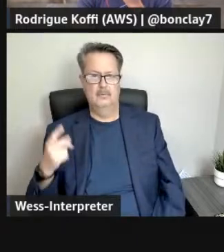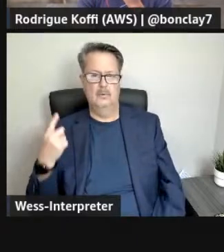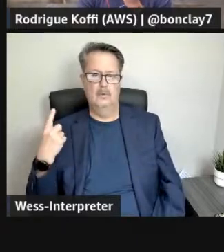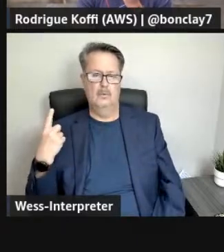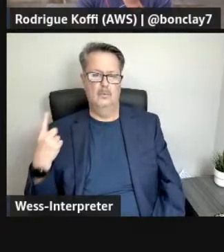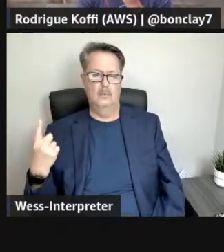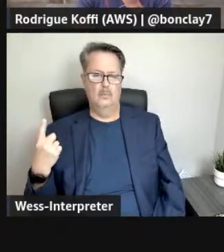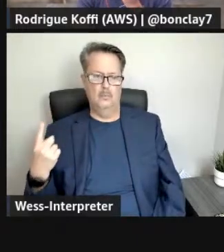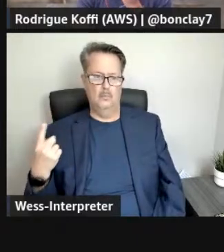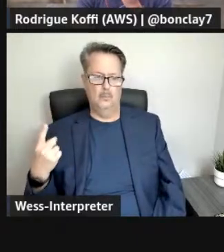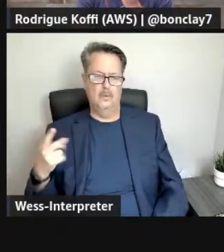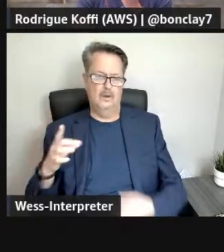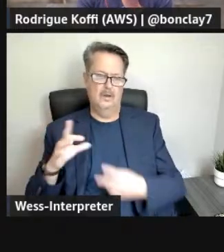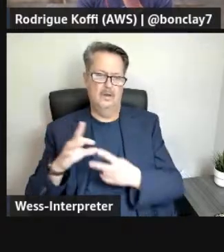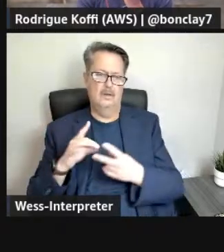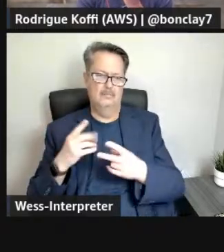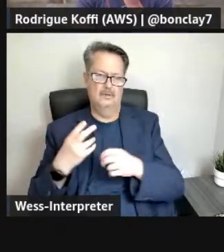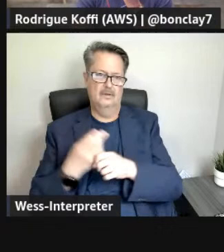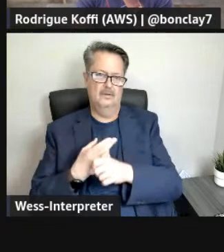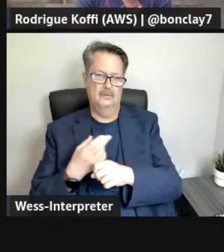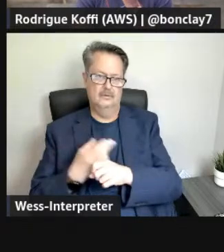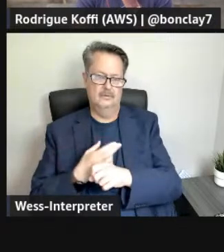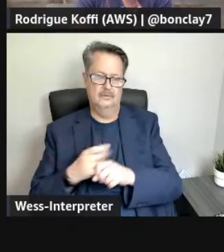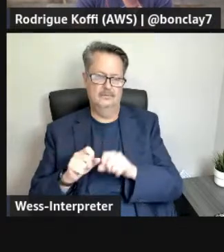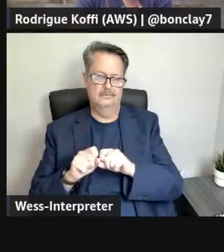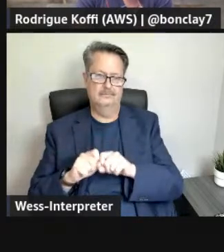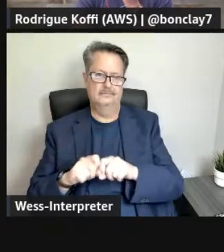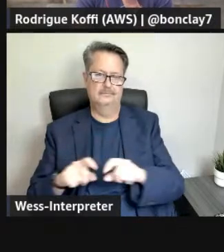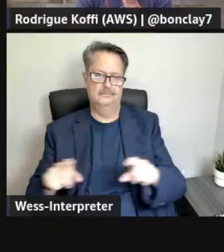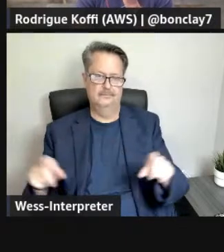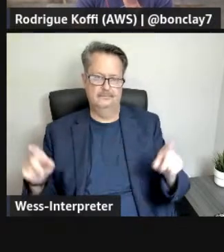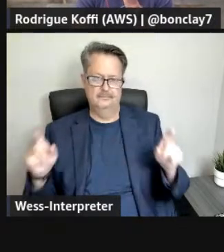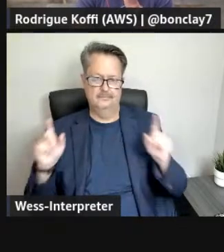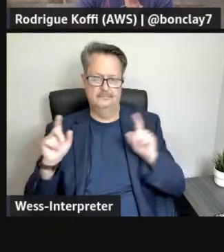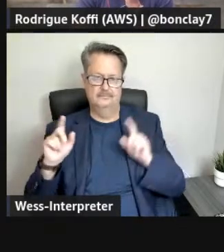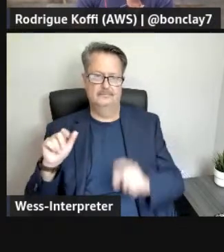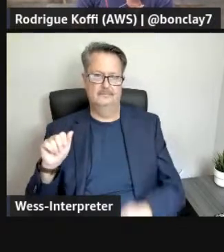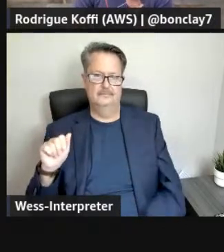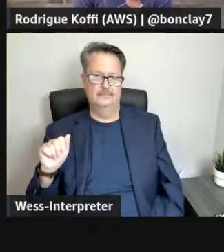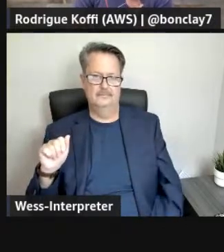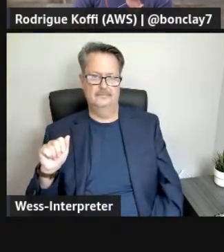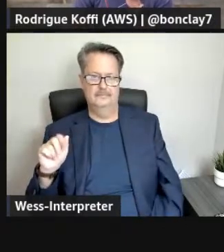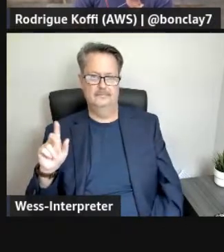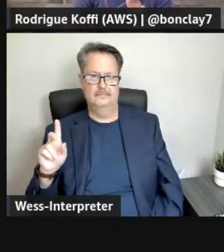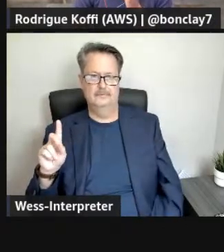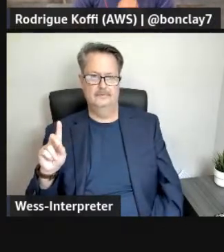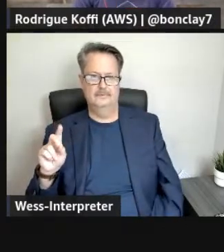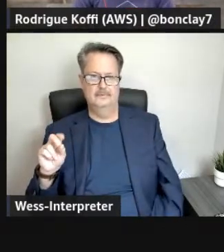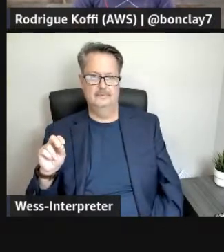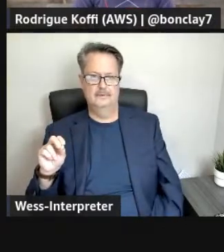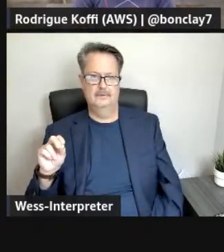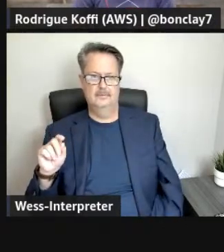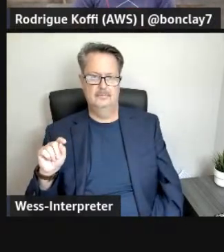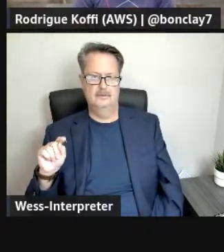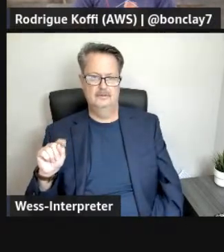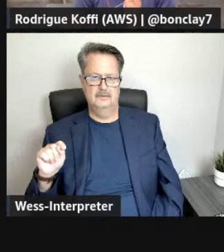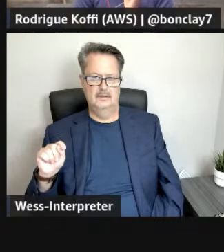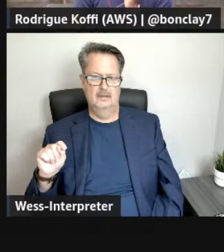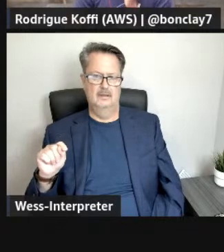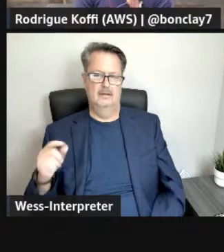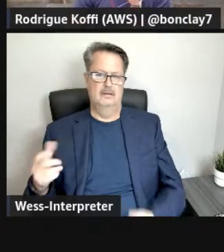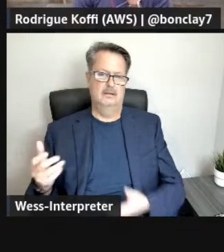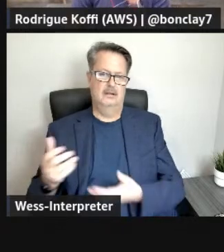One option that you can use is obviously deploying the collector as a daemon set, and the daemon set, there will be multiple copies. There will be